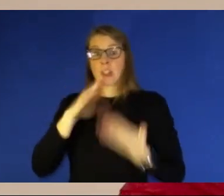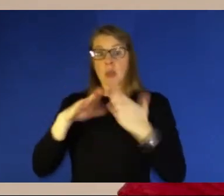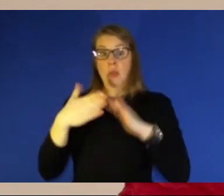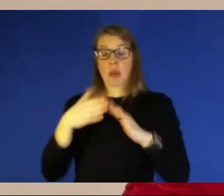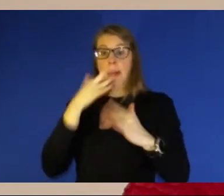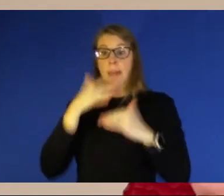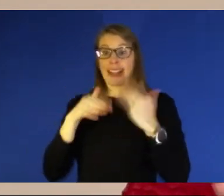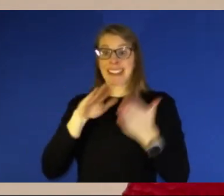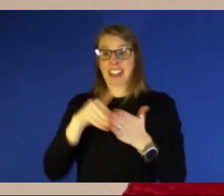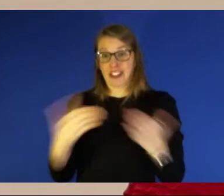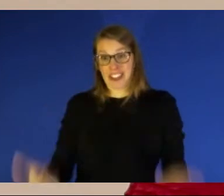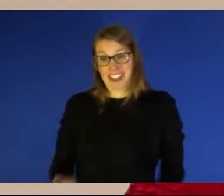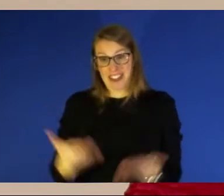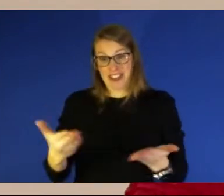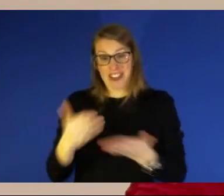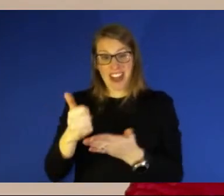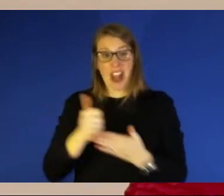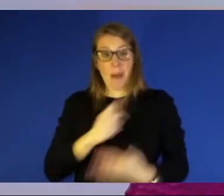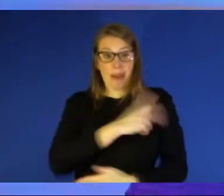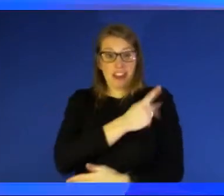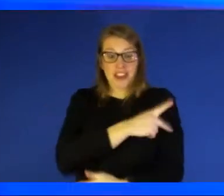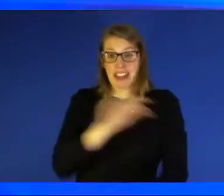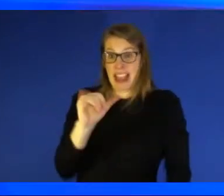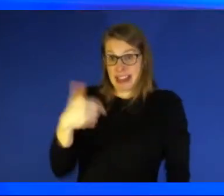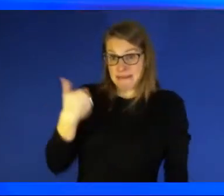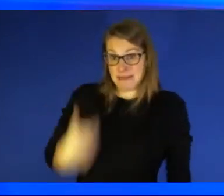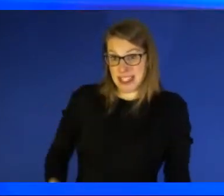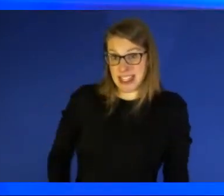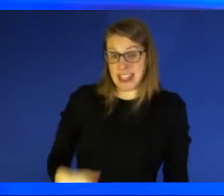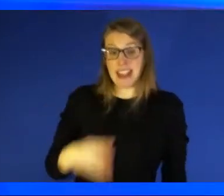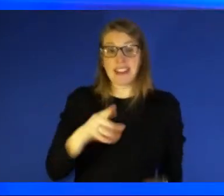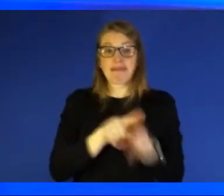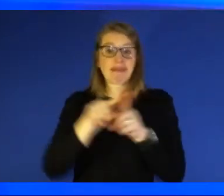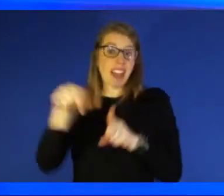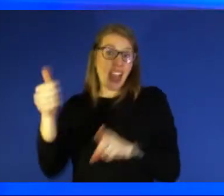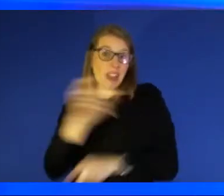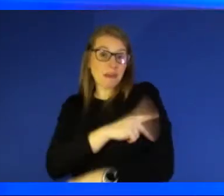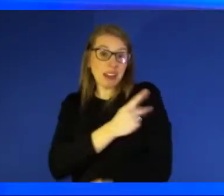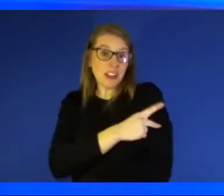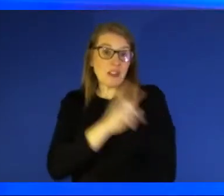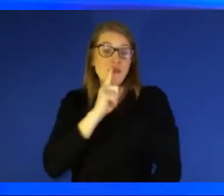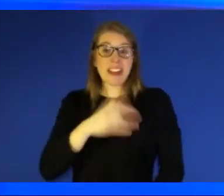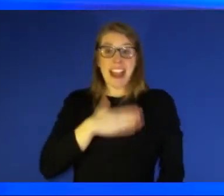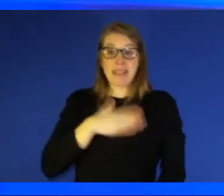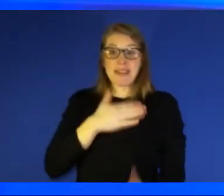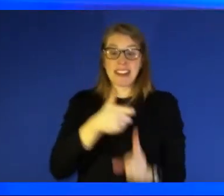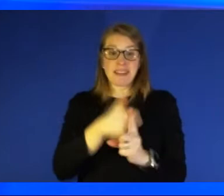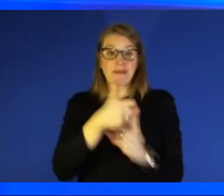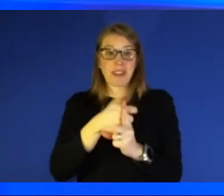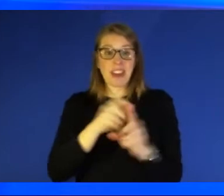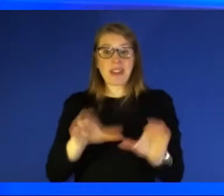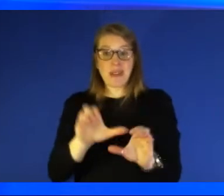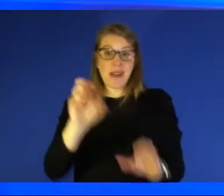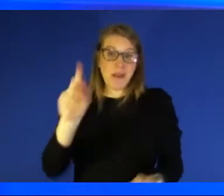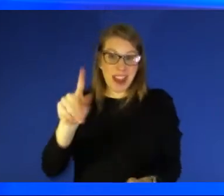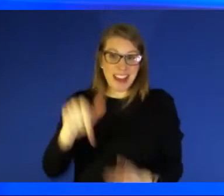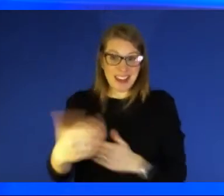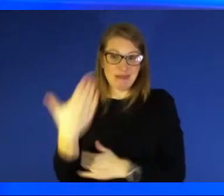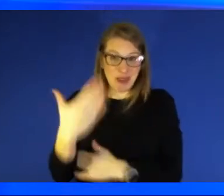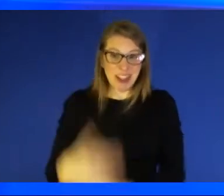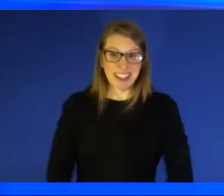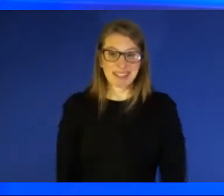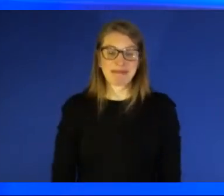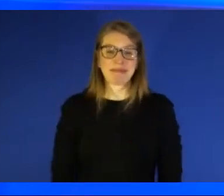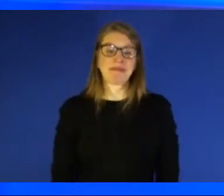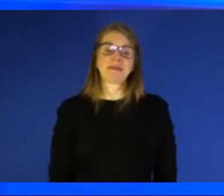here to help patients like me and other patients. We are really happy to report Jean is doing okay this morning.